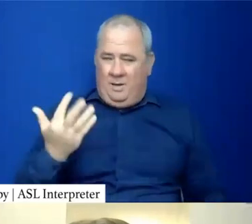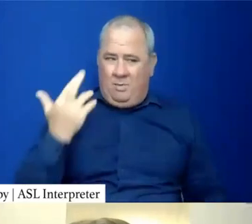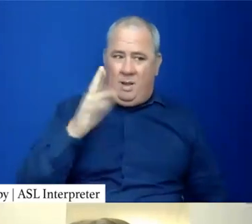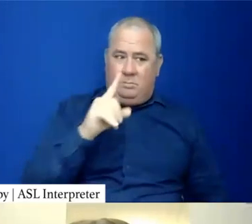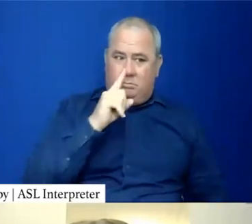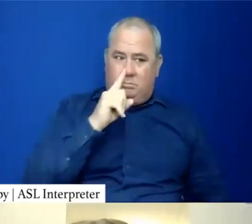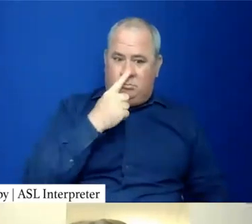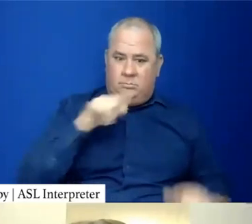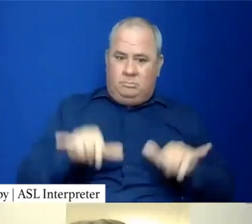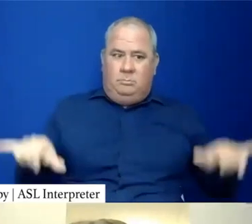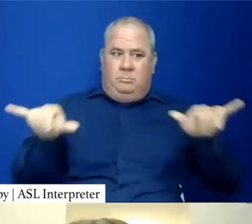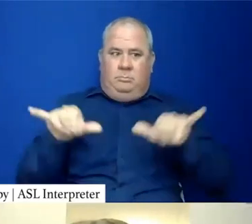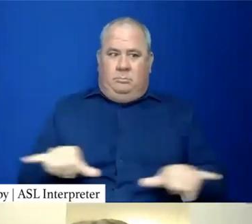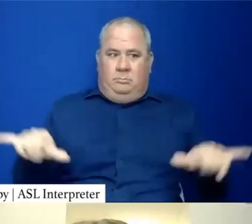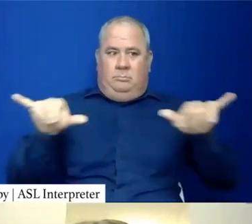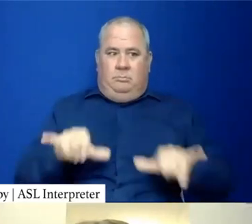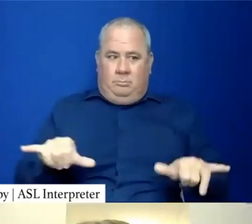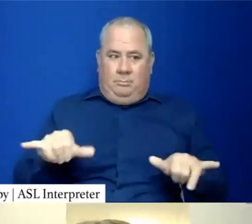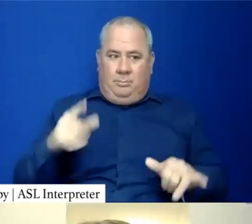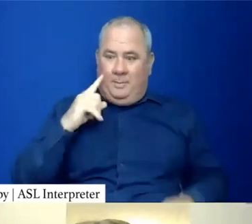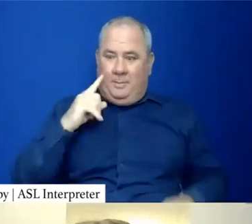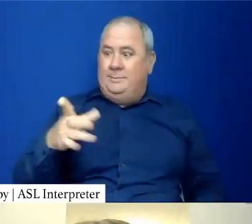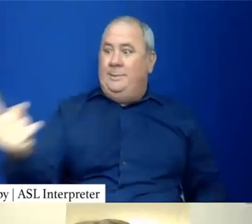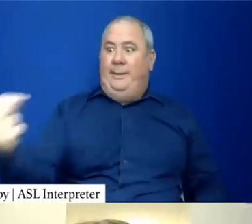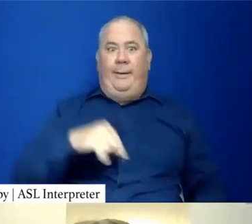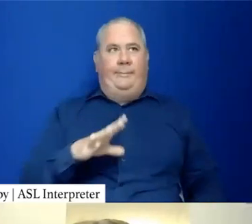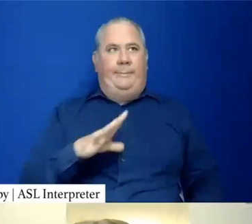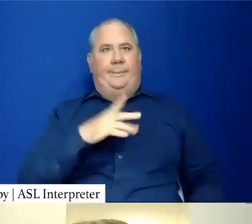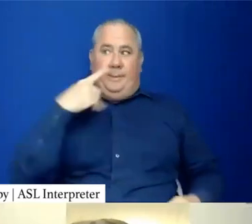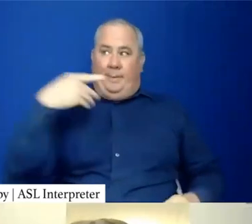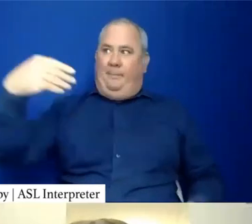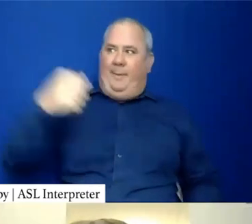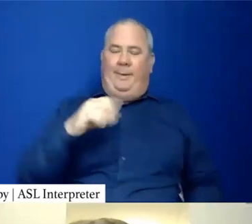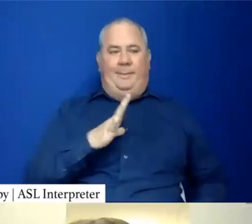were there because they were paid to be. And so it was a lot of,